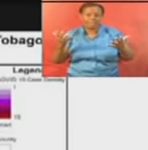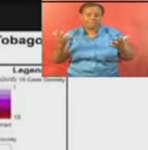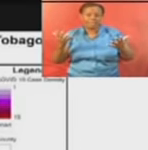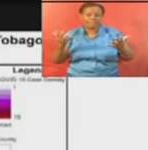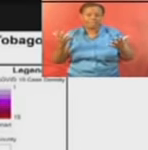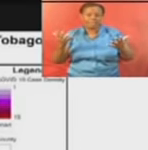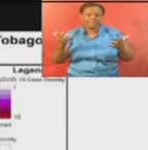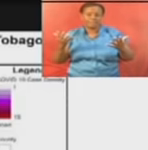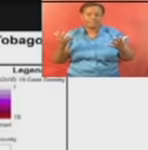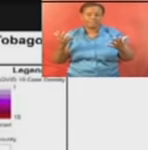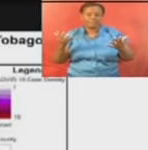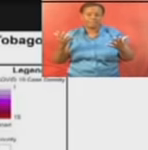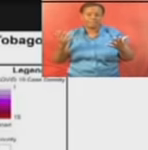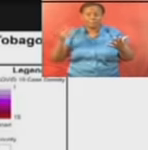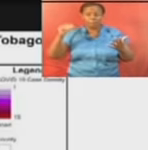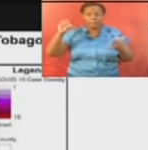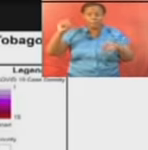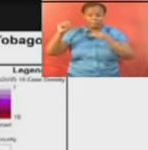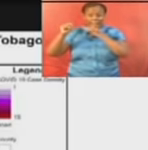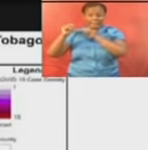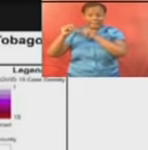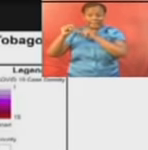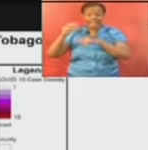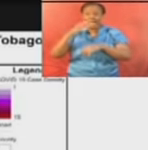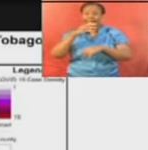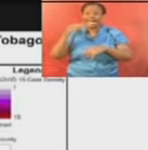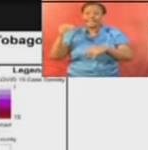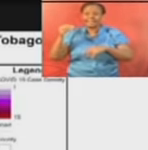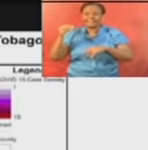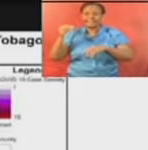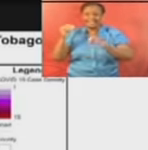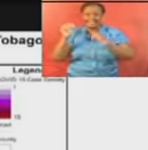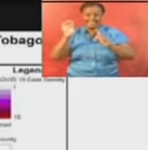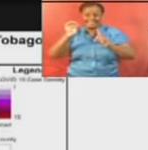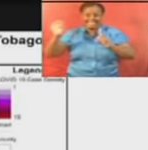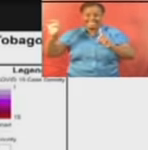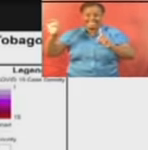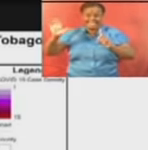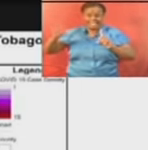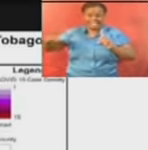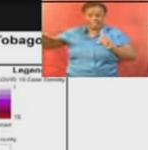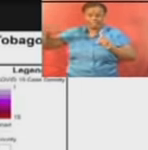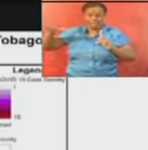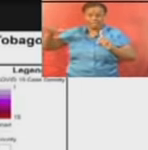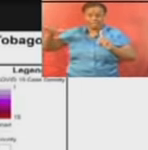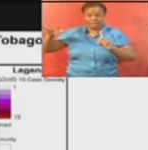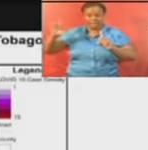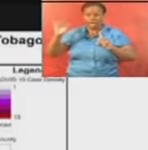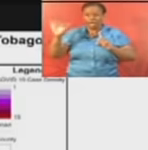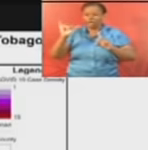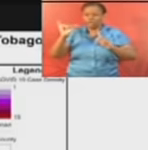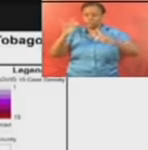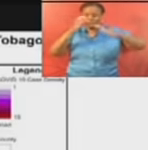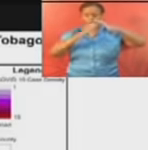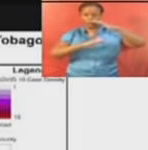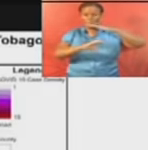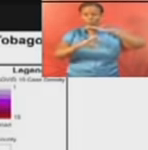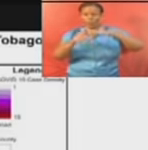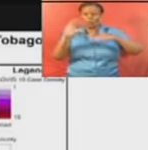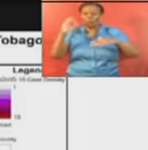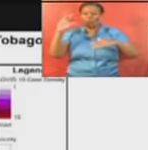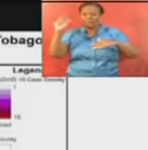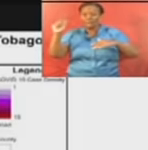Port of Spain and the East-West Corridor, the Chaguanas, Hoover, Caroni area, San Fernando